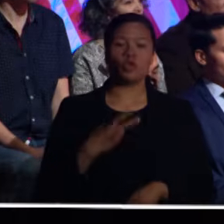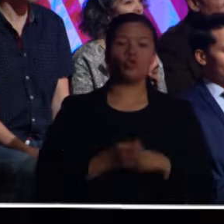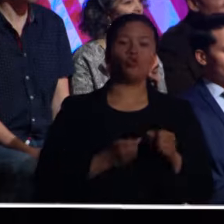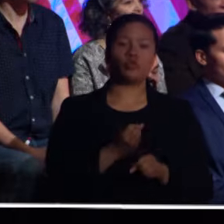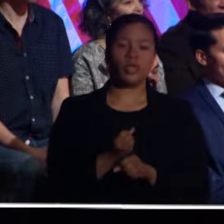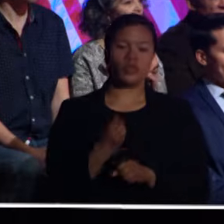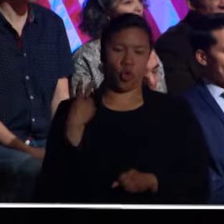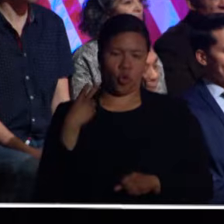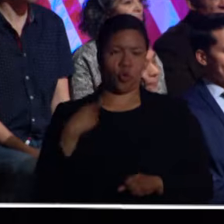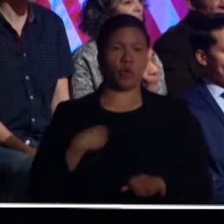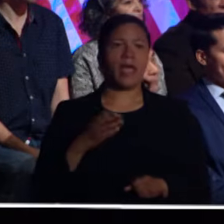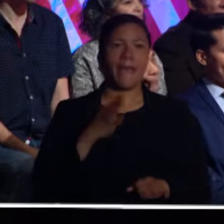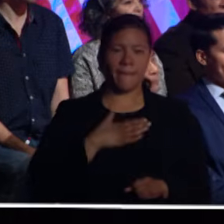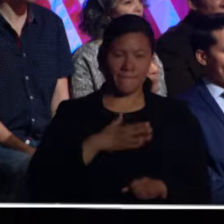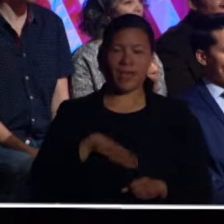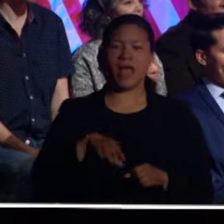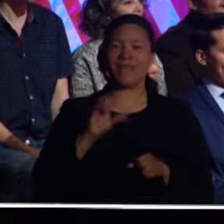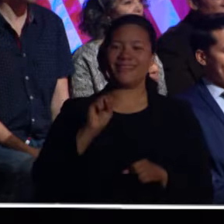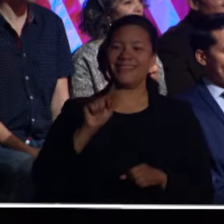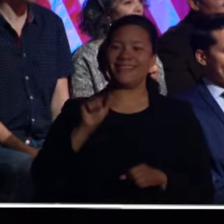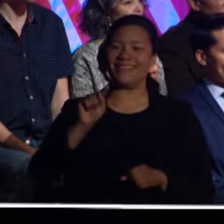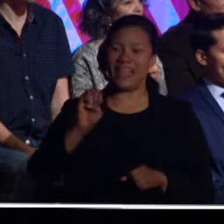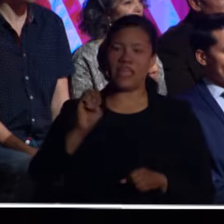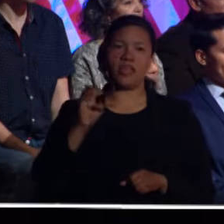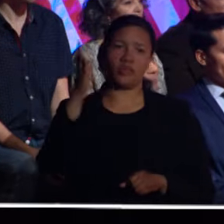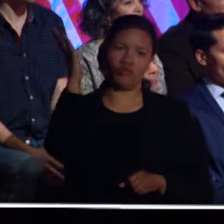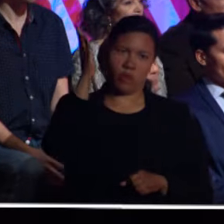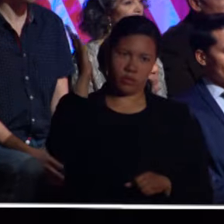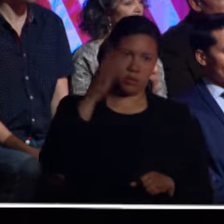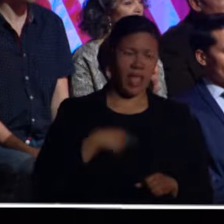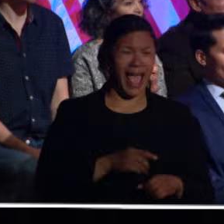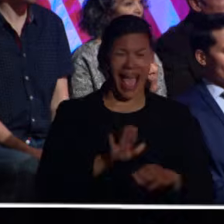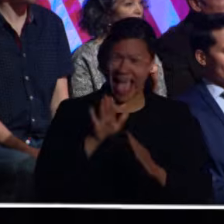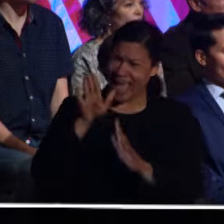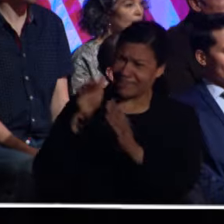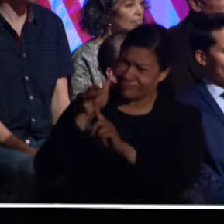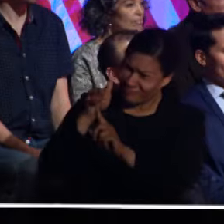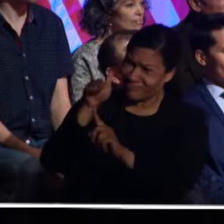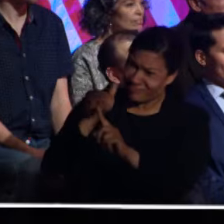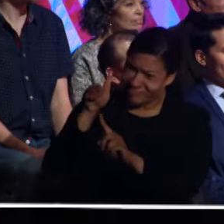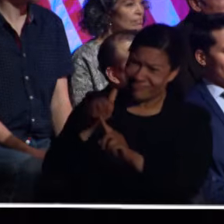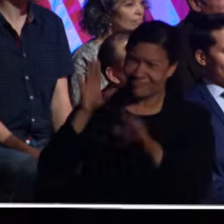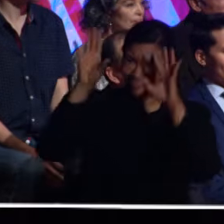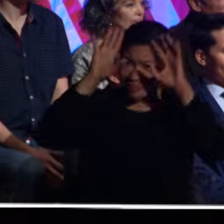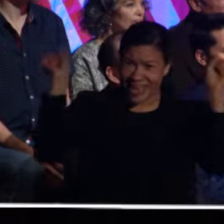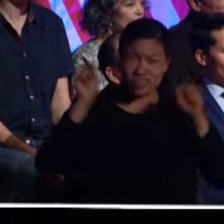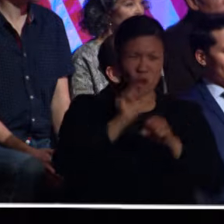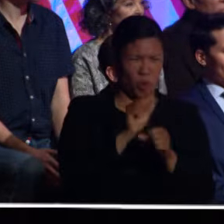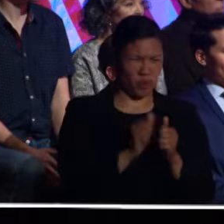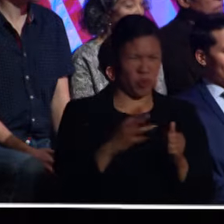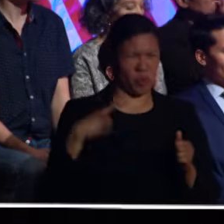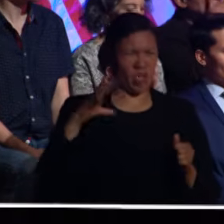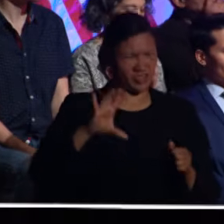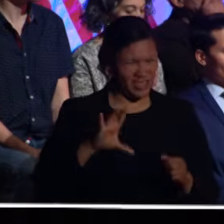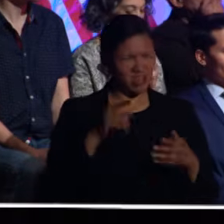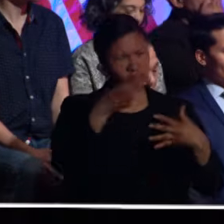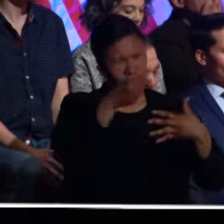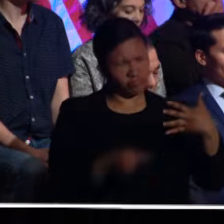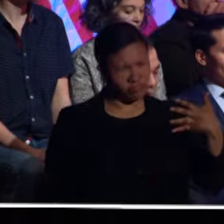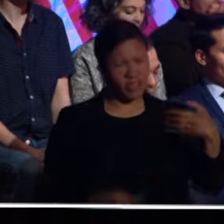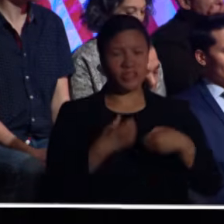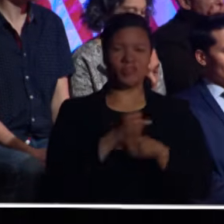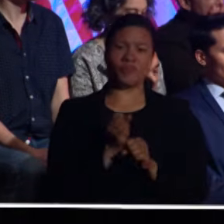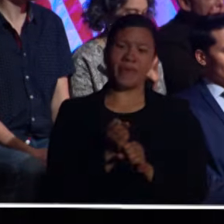District address, I called on the president to work with DC on a range of issues that would make our city and